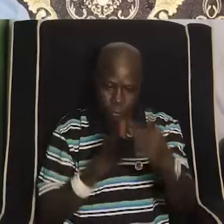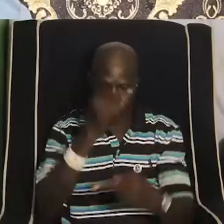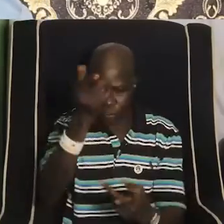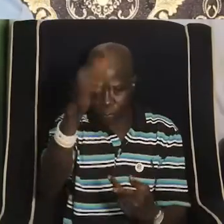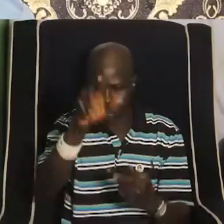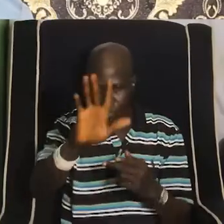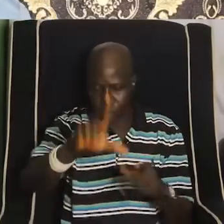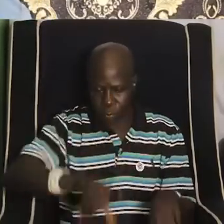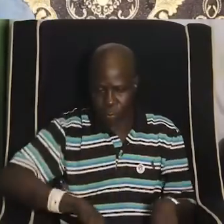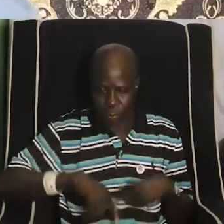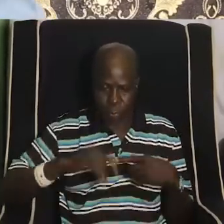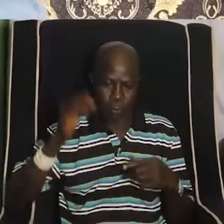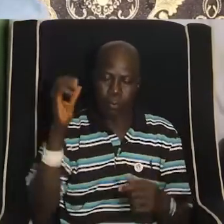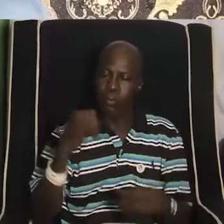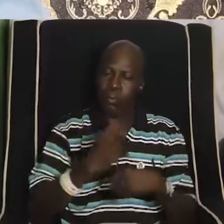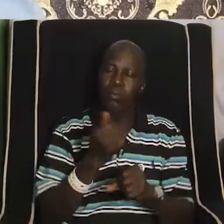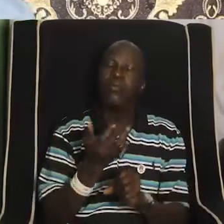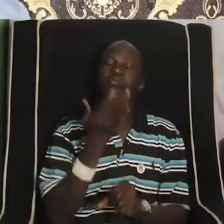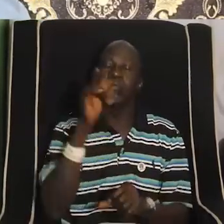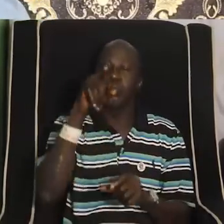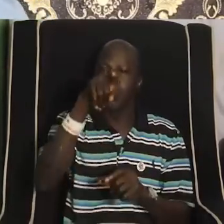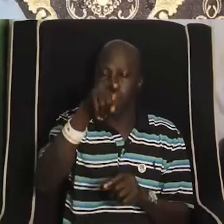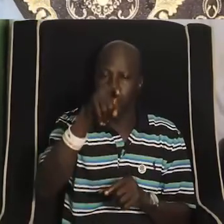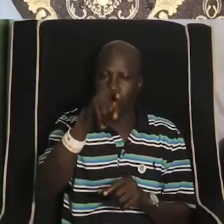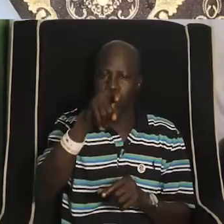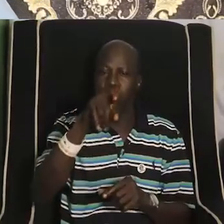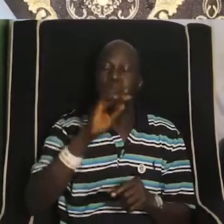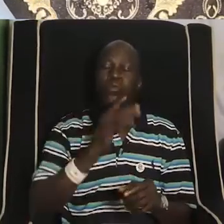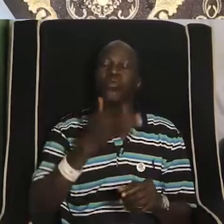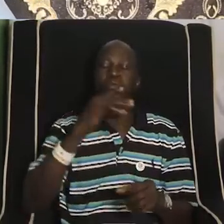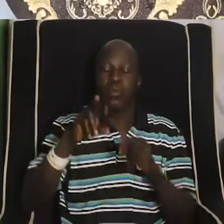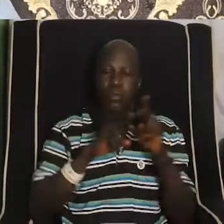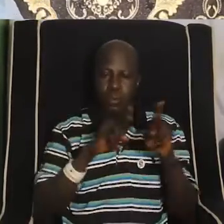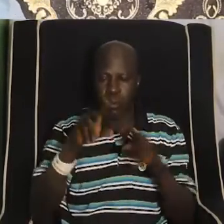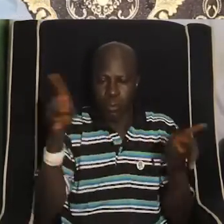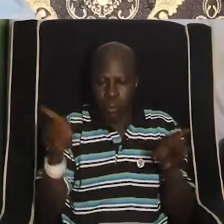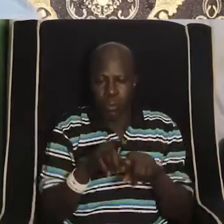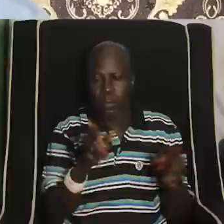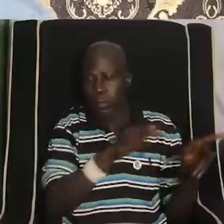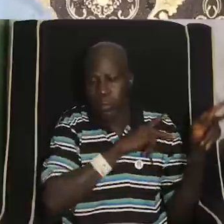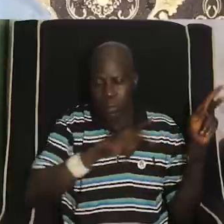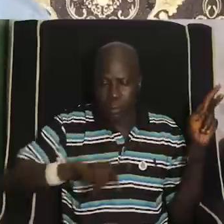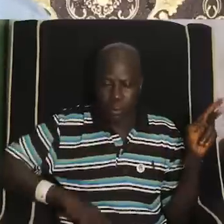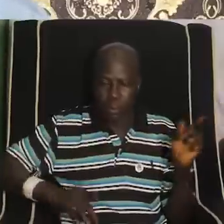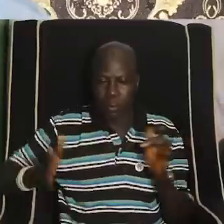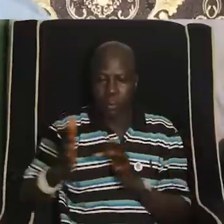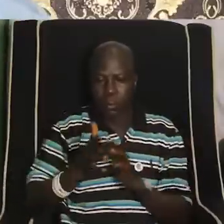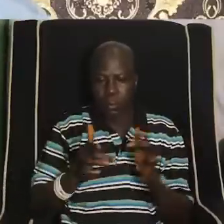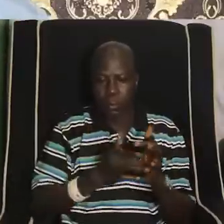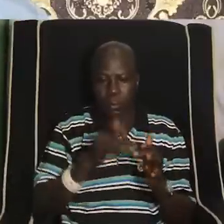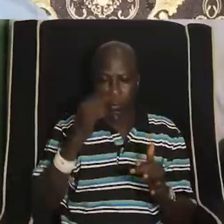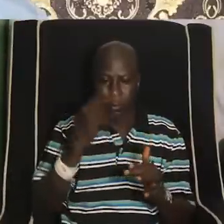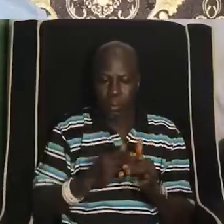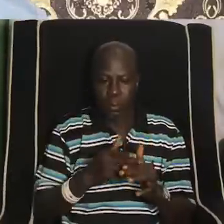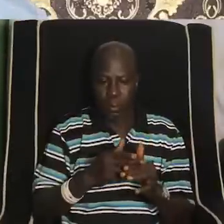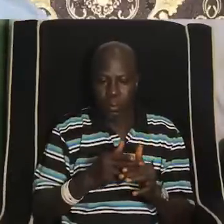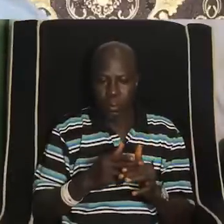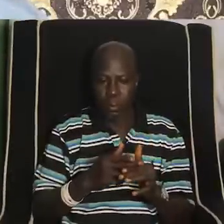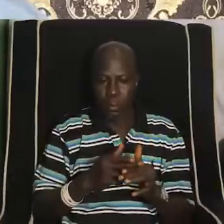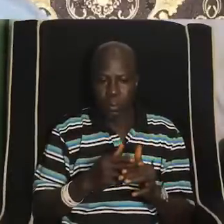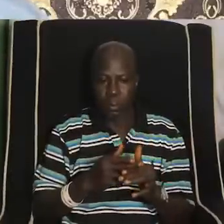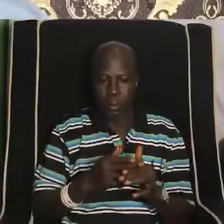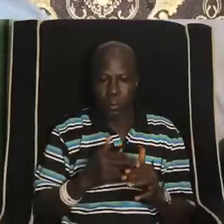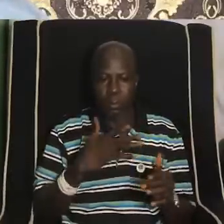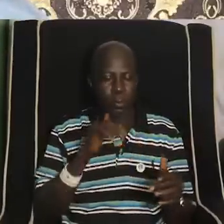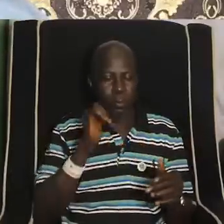amen o ma ya o lemu amen wa de se bi oba amen jesus oluwa wa amen jesus